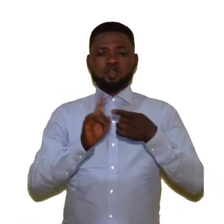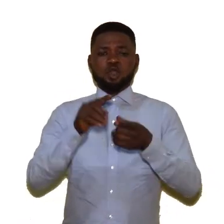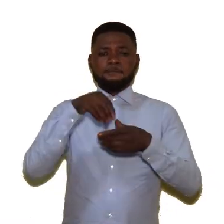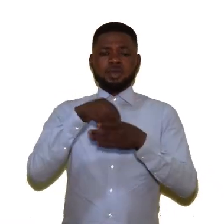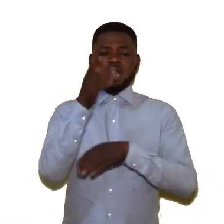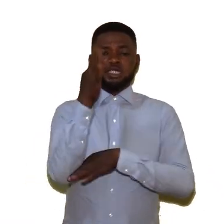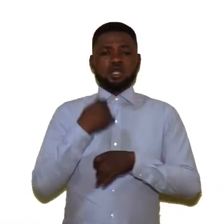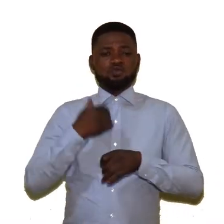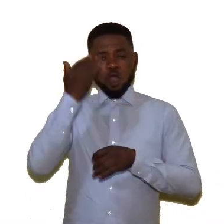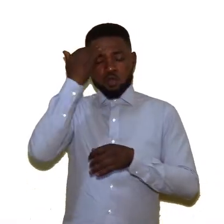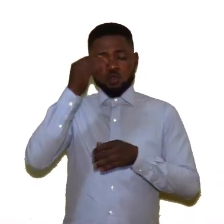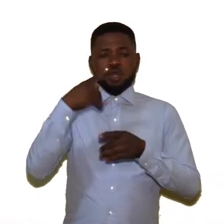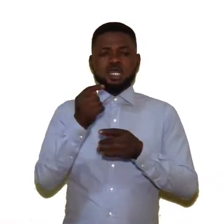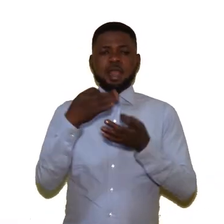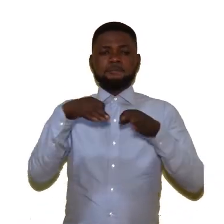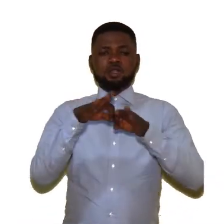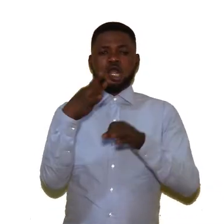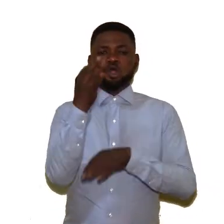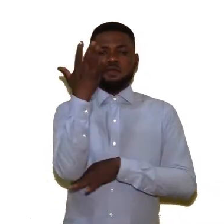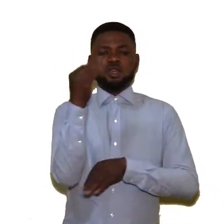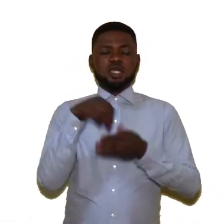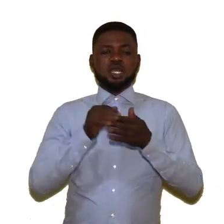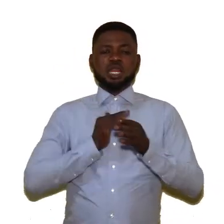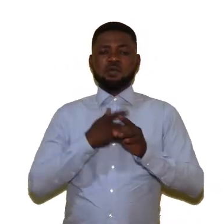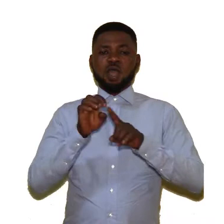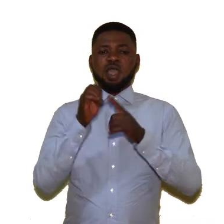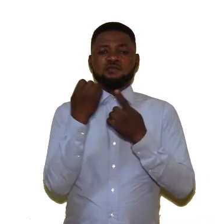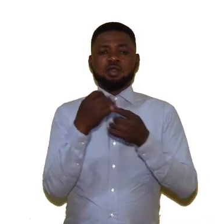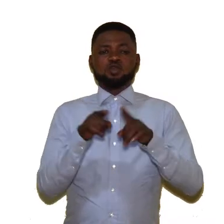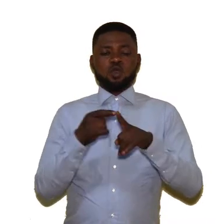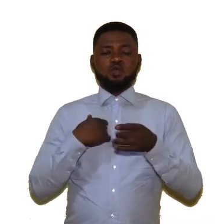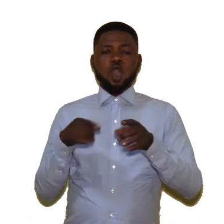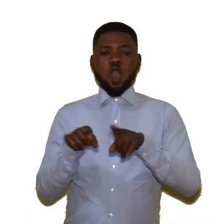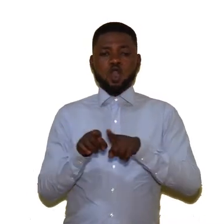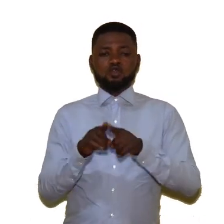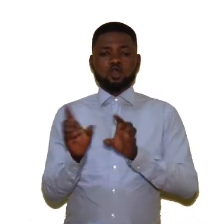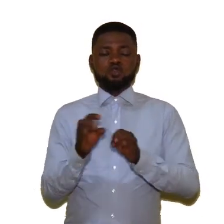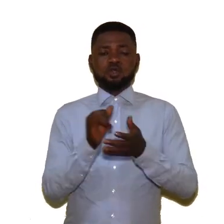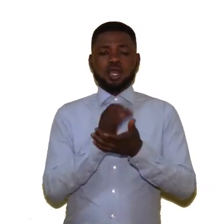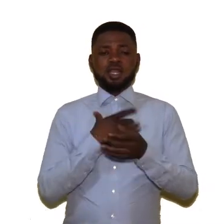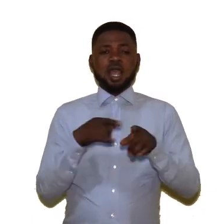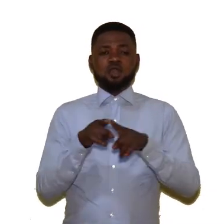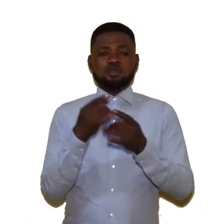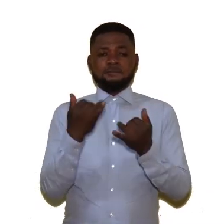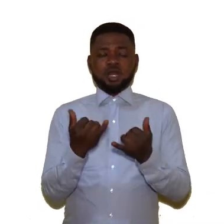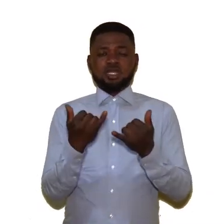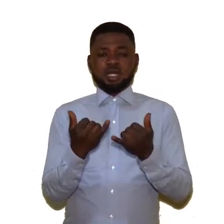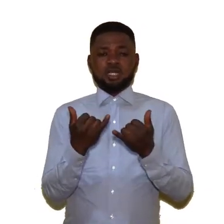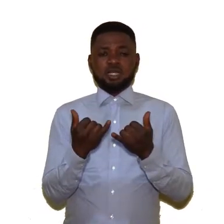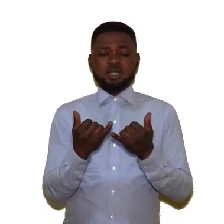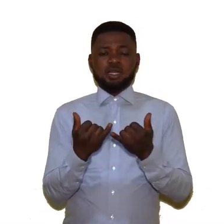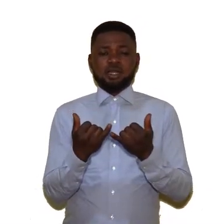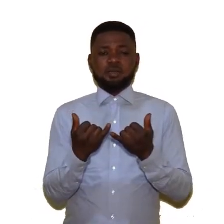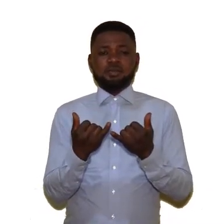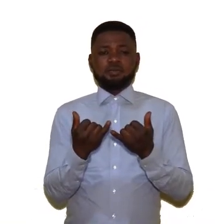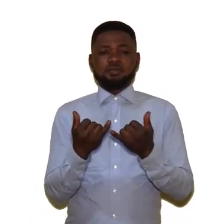also to plant trees, because we all know the importance of tree in our environment. So we also do that. And also, presently,